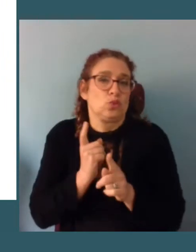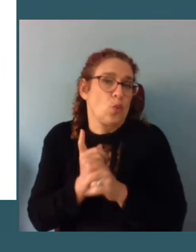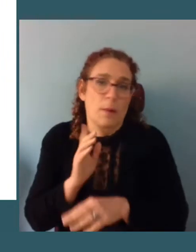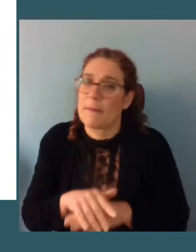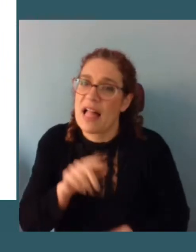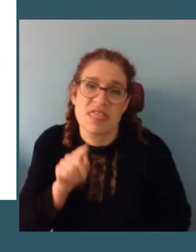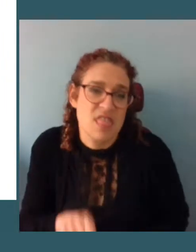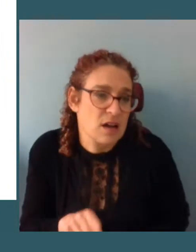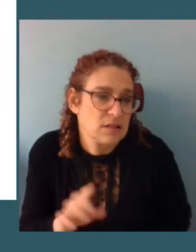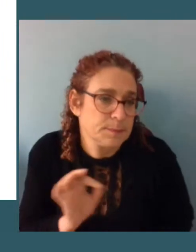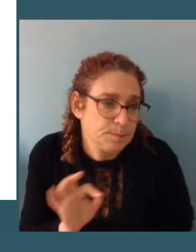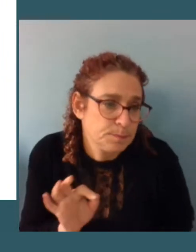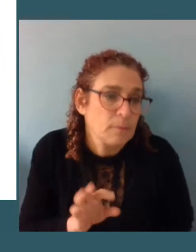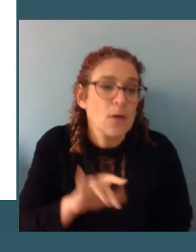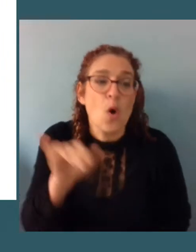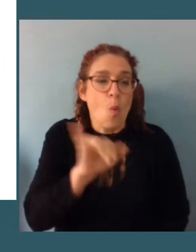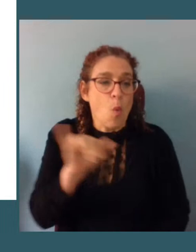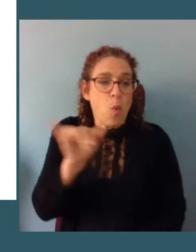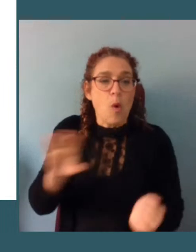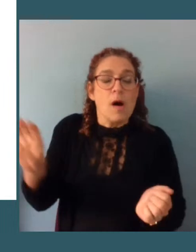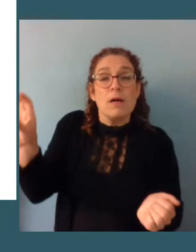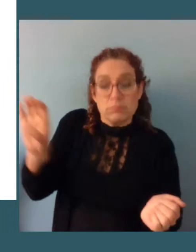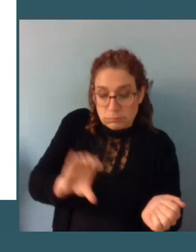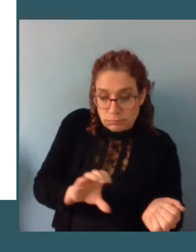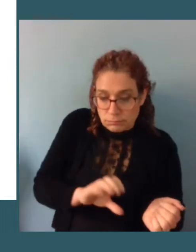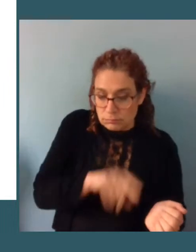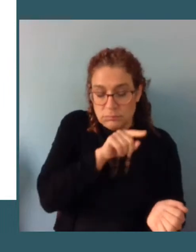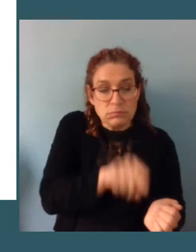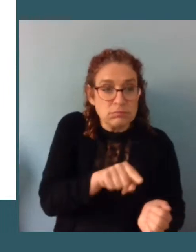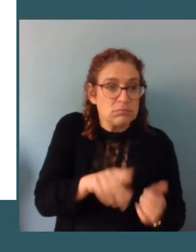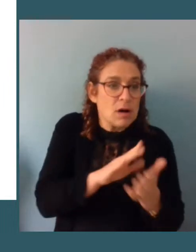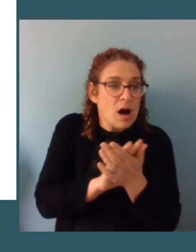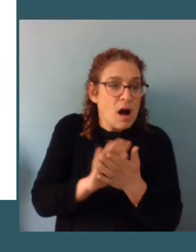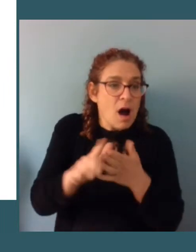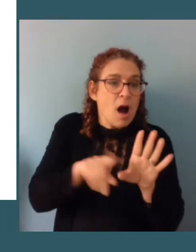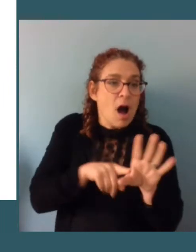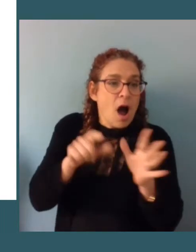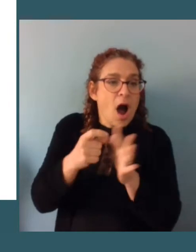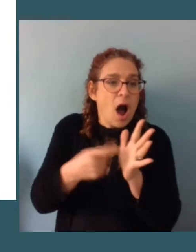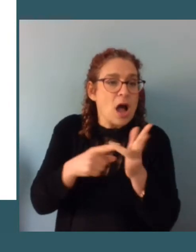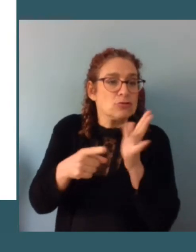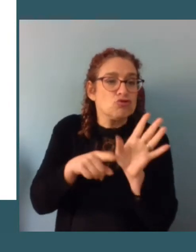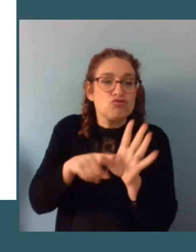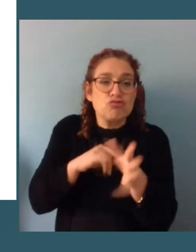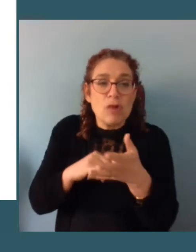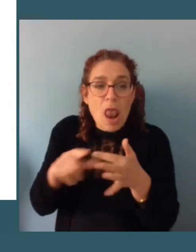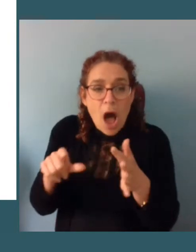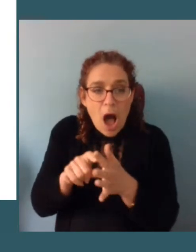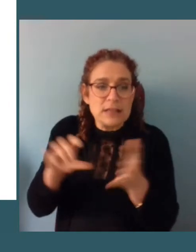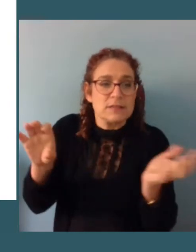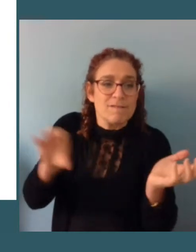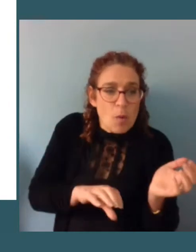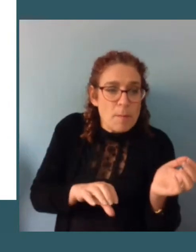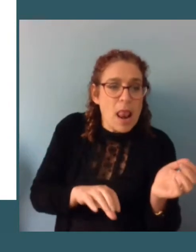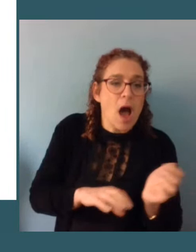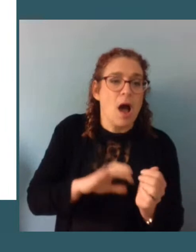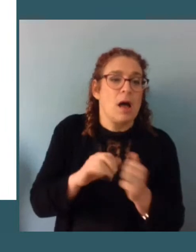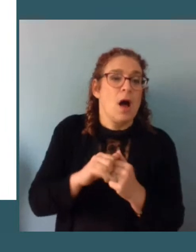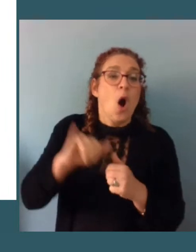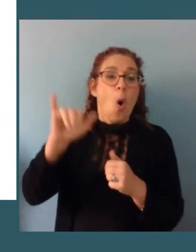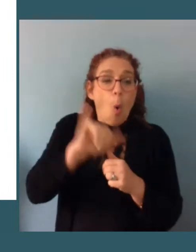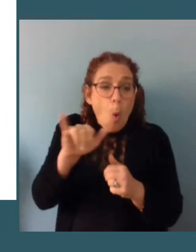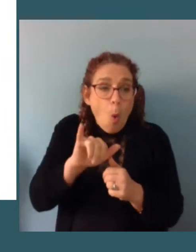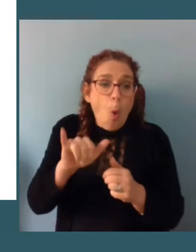after the week of the age of a week, or the use of emollients. So